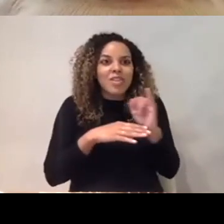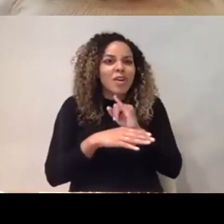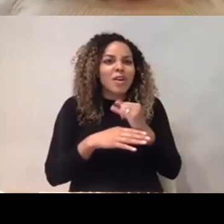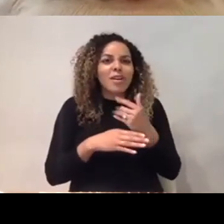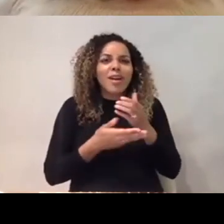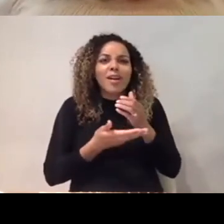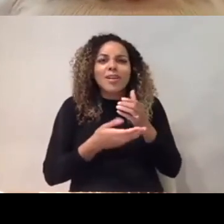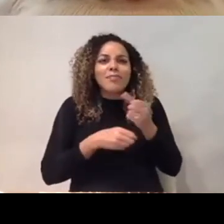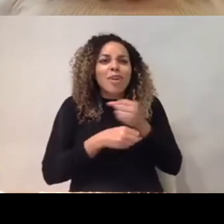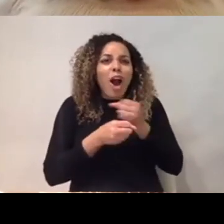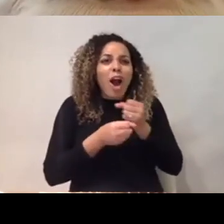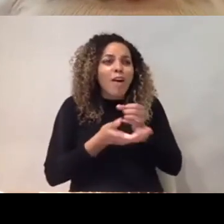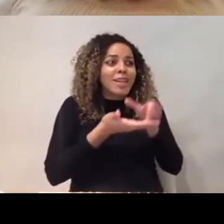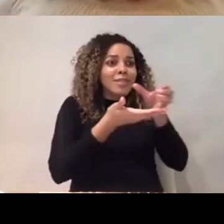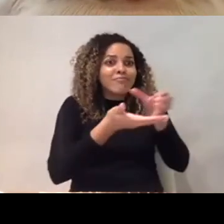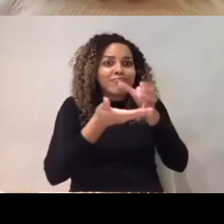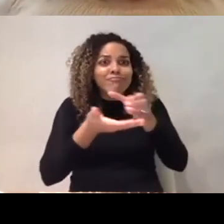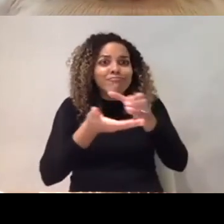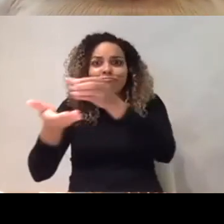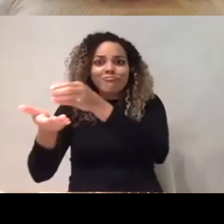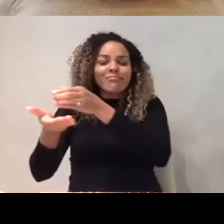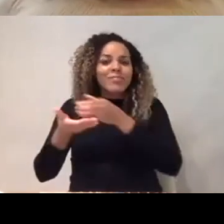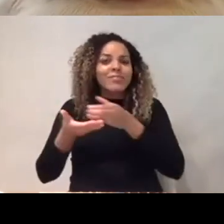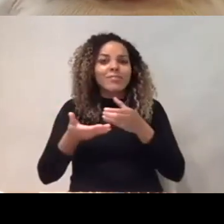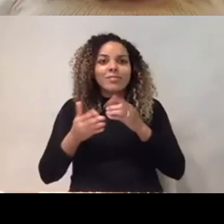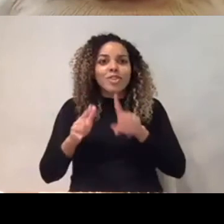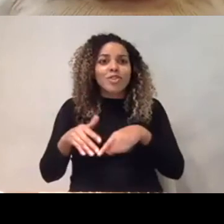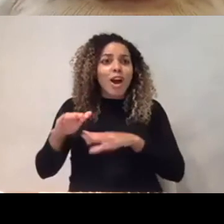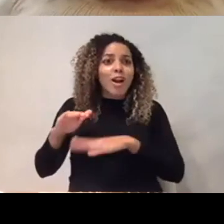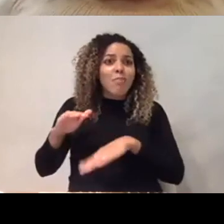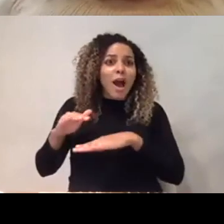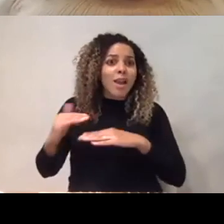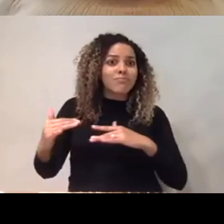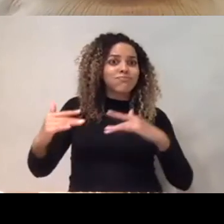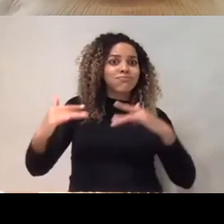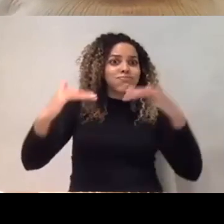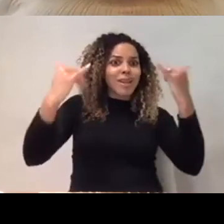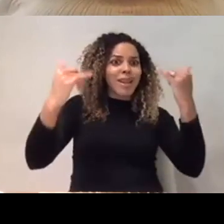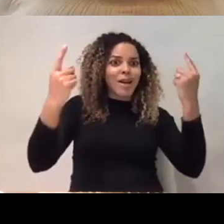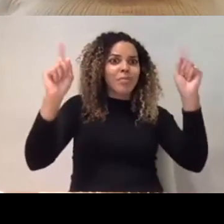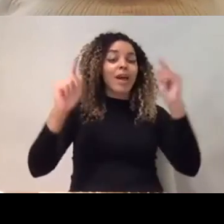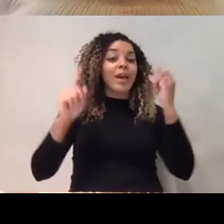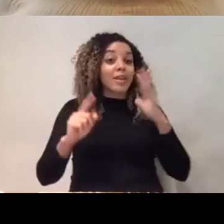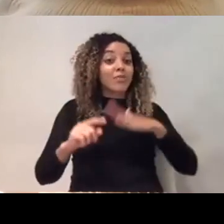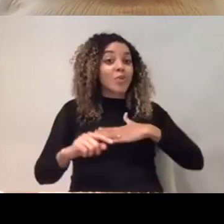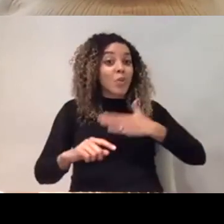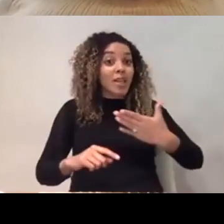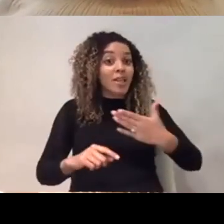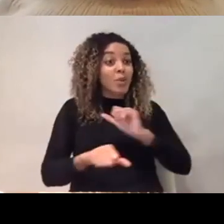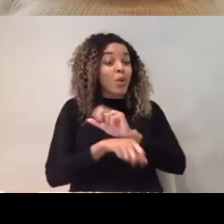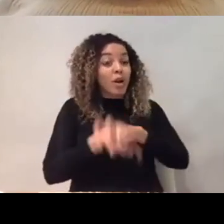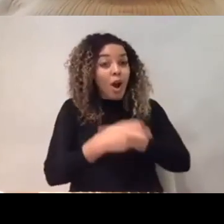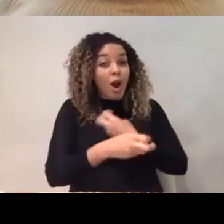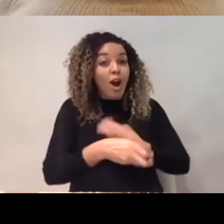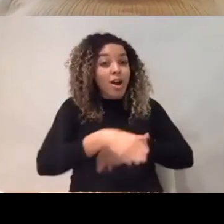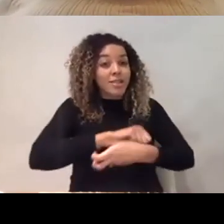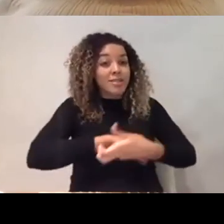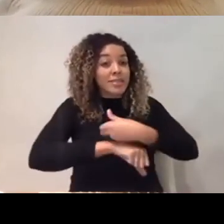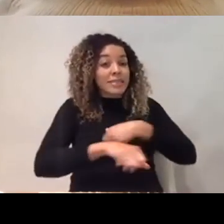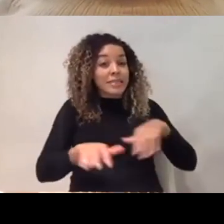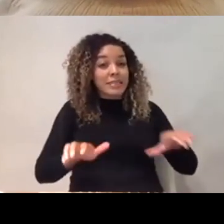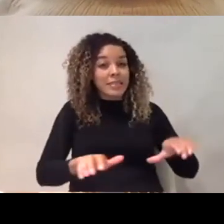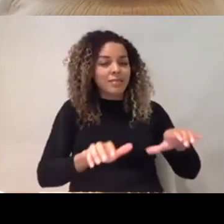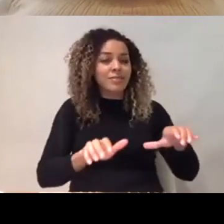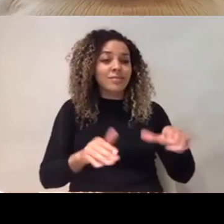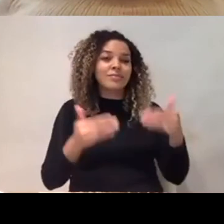to do whatever it takes. And so I think if you want to do it and really, really are willing to put in the work, go for it. But if you're not wanting to put